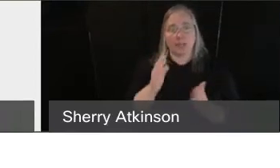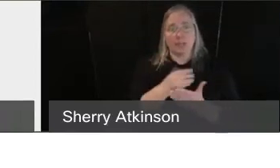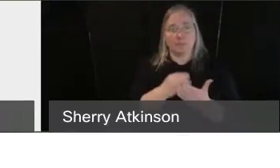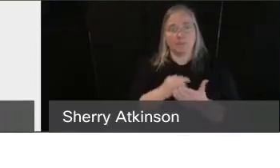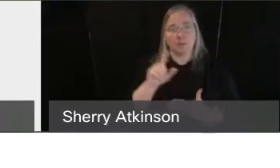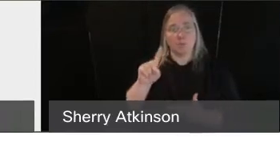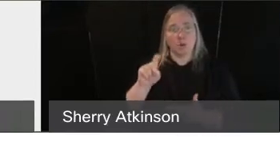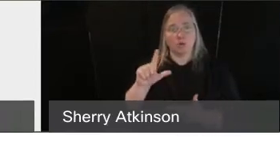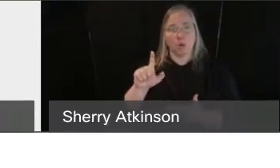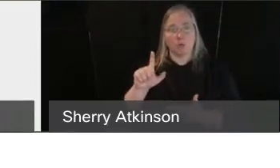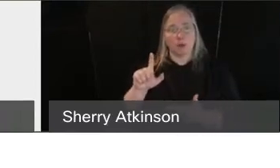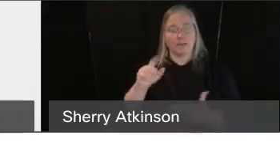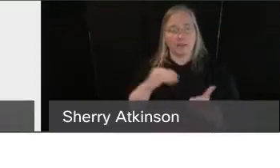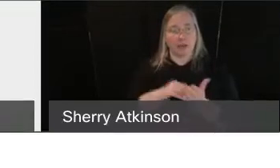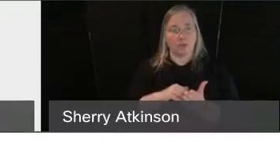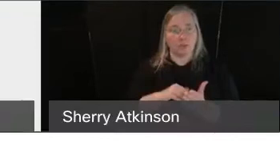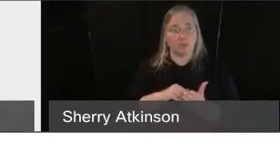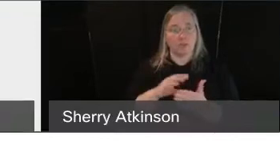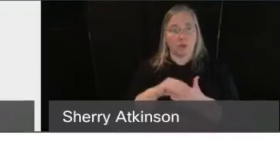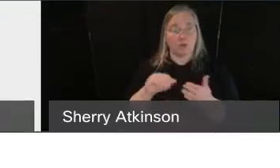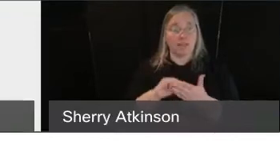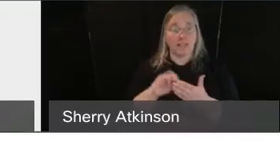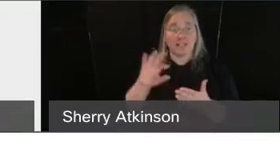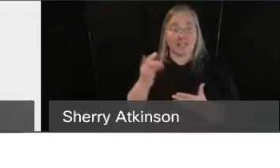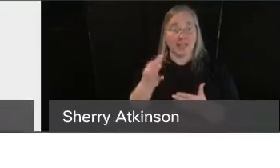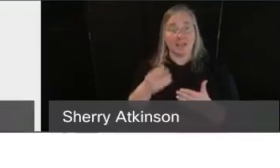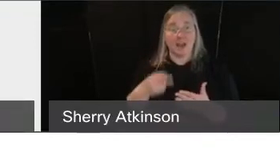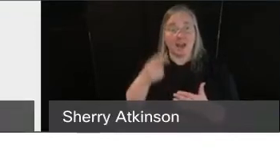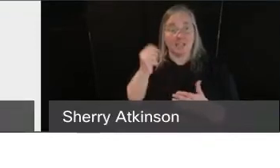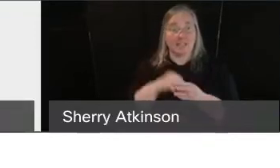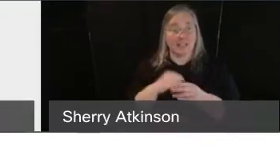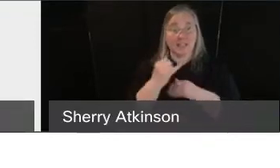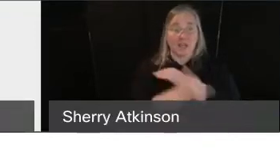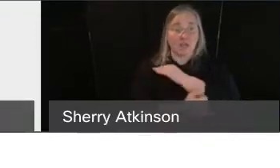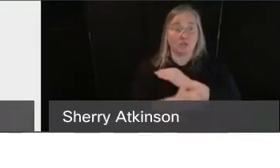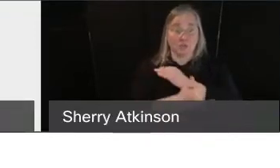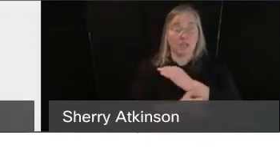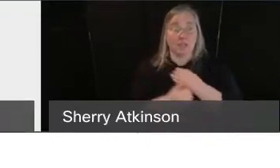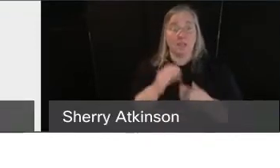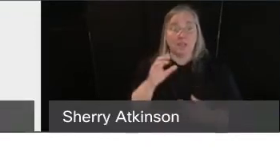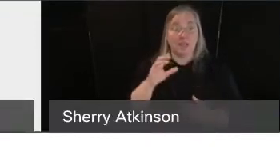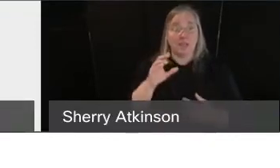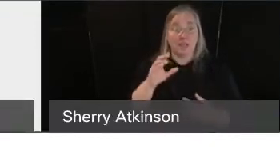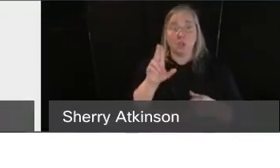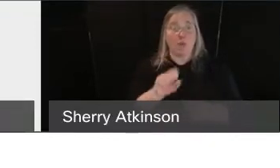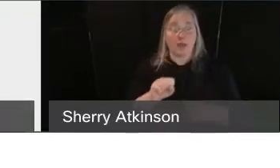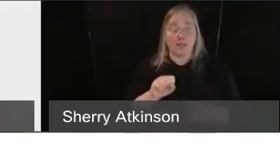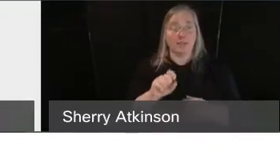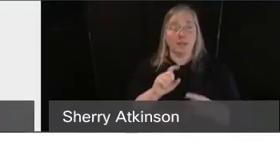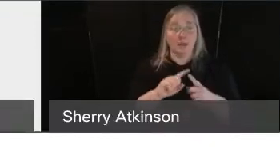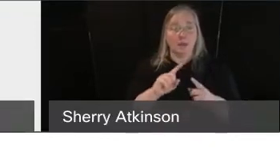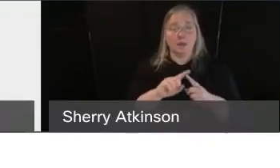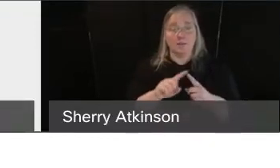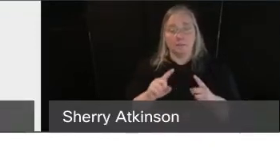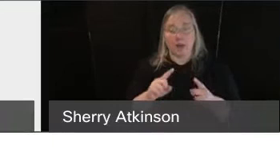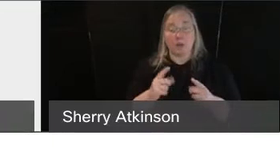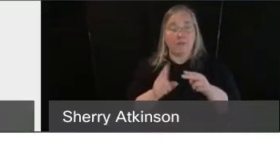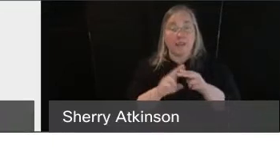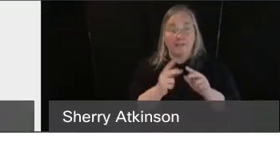$121,000. That's ninth highest in the nation. Now, we've gained from last year, but we're down. We used to be second in the nation in that